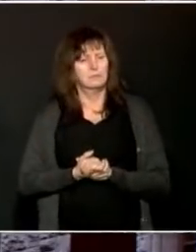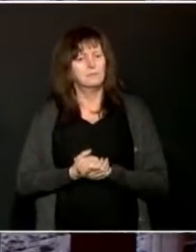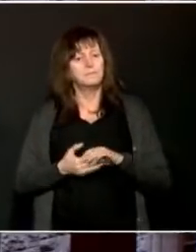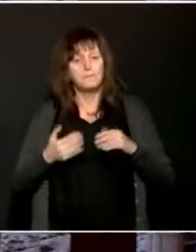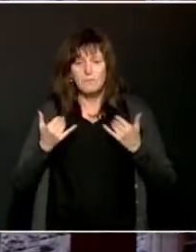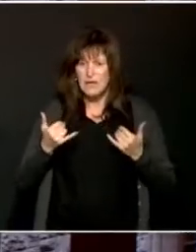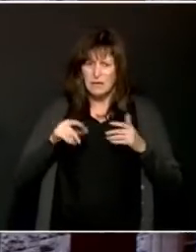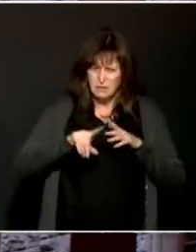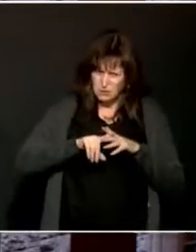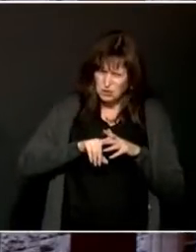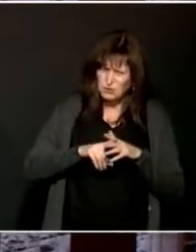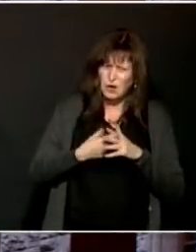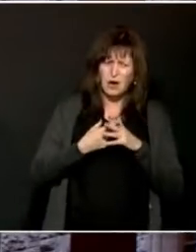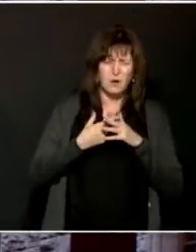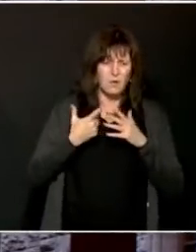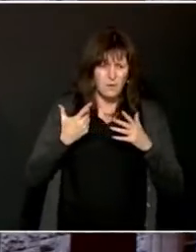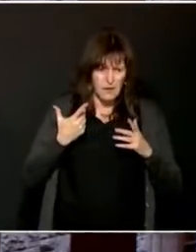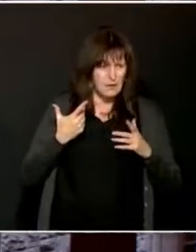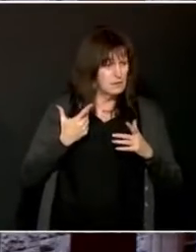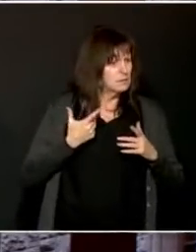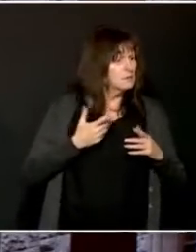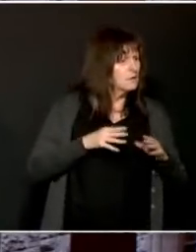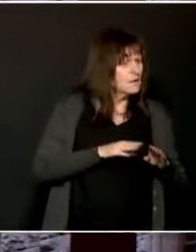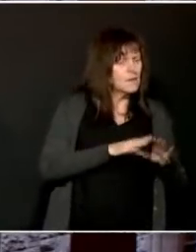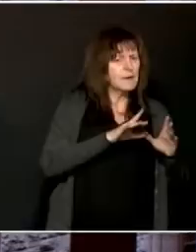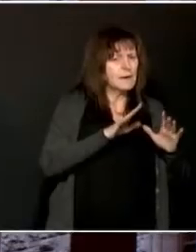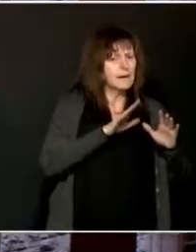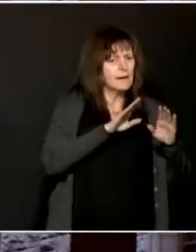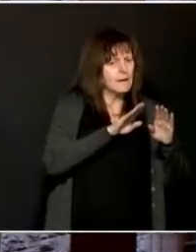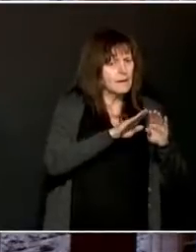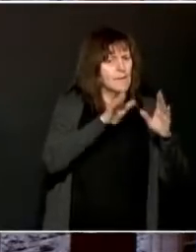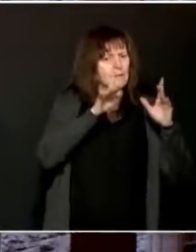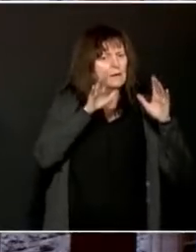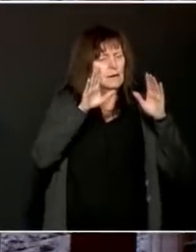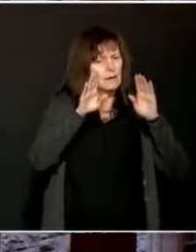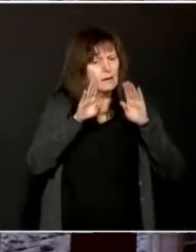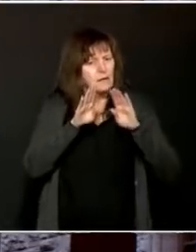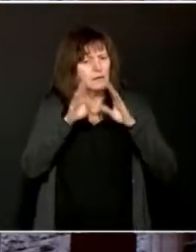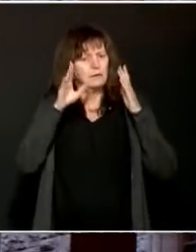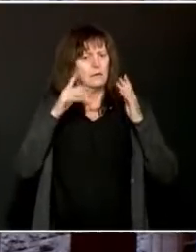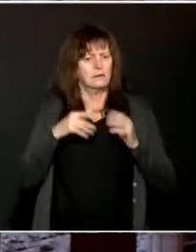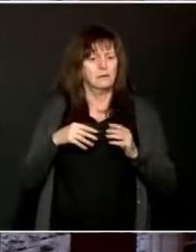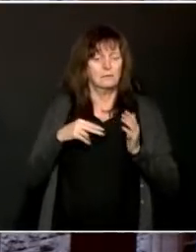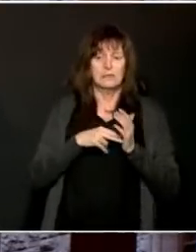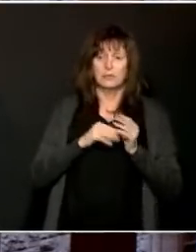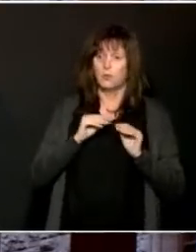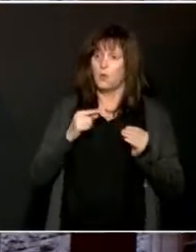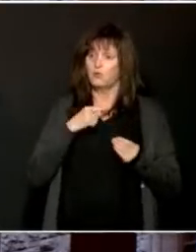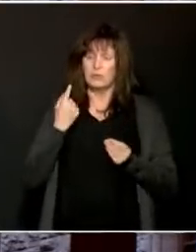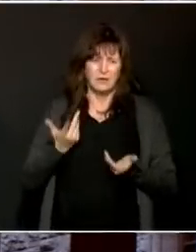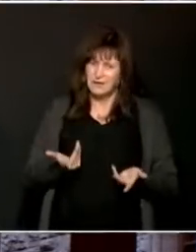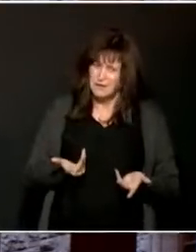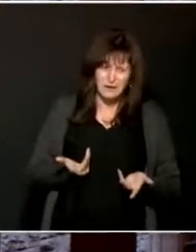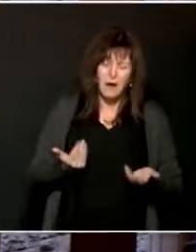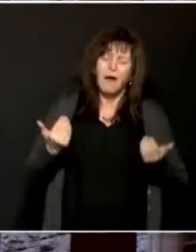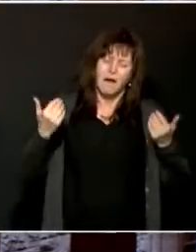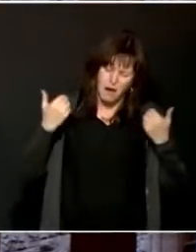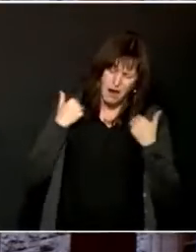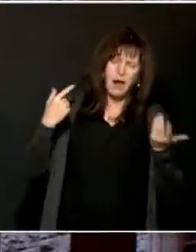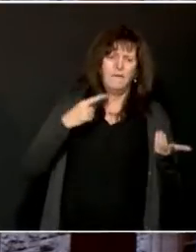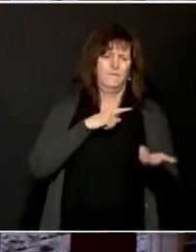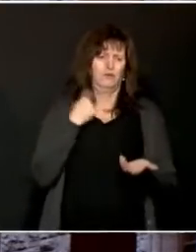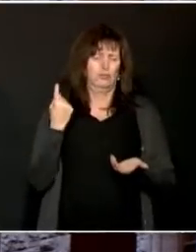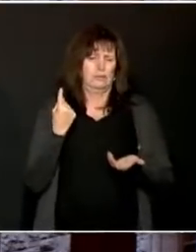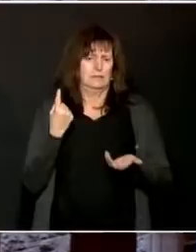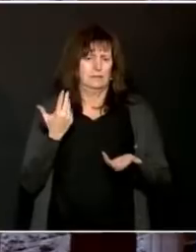risk. And you may want to assess that as an individual, saying, I'm not sure. I know I would be careful. I'm not sure everybody else is. So you're going to have to